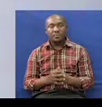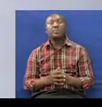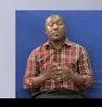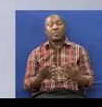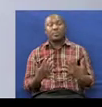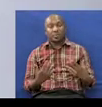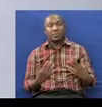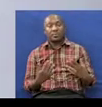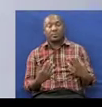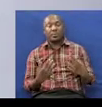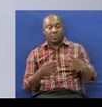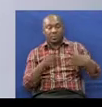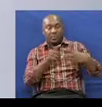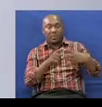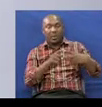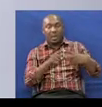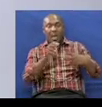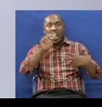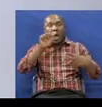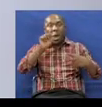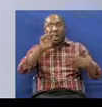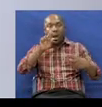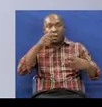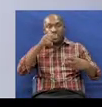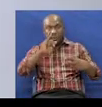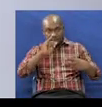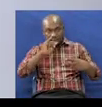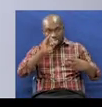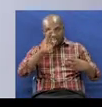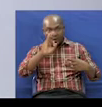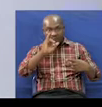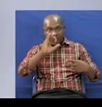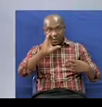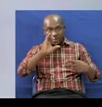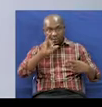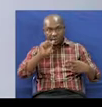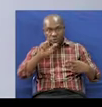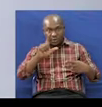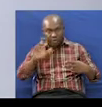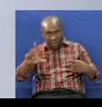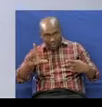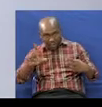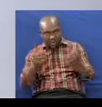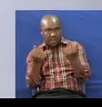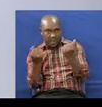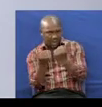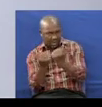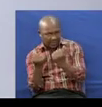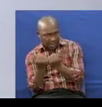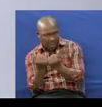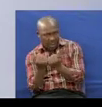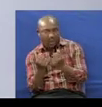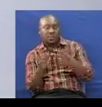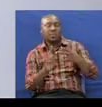Which are artificial source of heat and the natural source of heat. We have artificial source